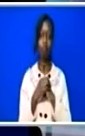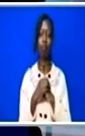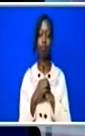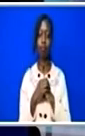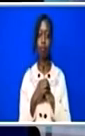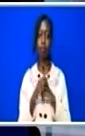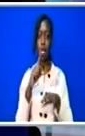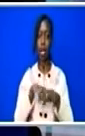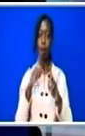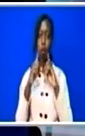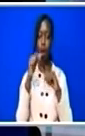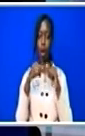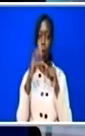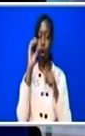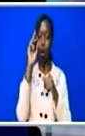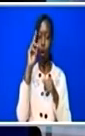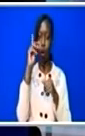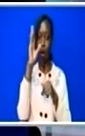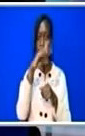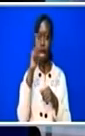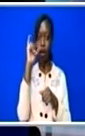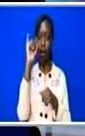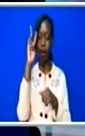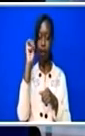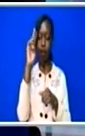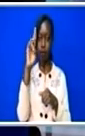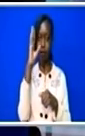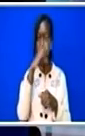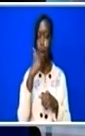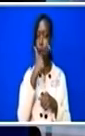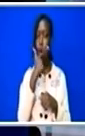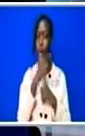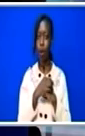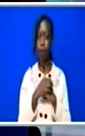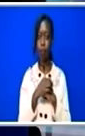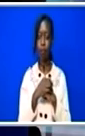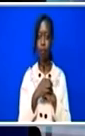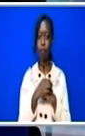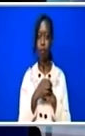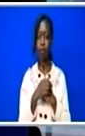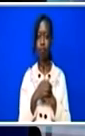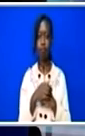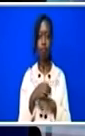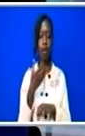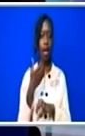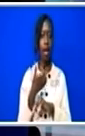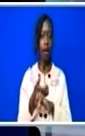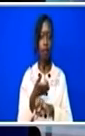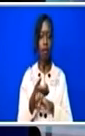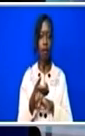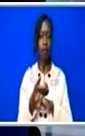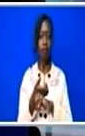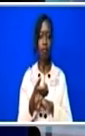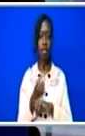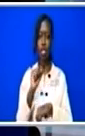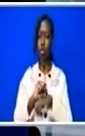we talk of cod liver oil, what is its formulation? Is it in solid? Is it in liquid? It's in liquid.